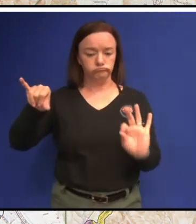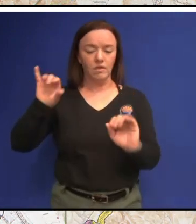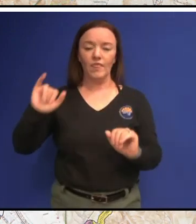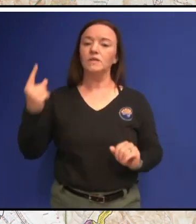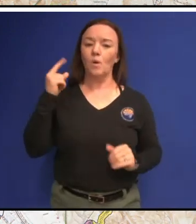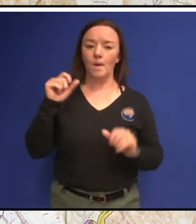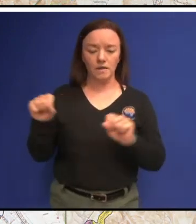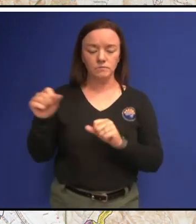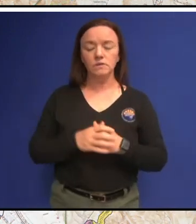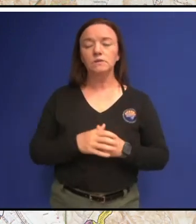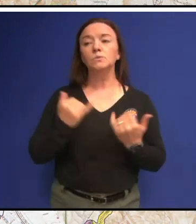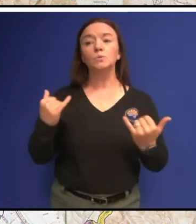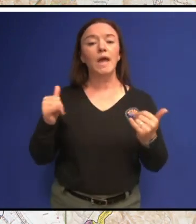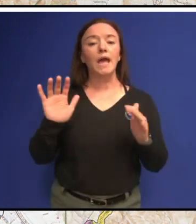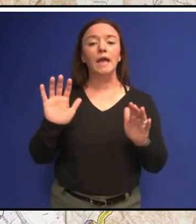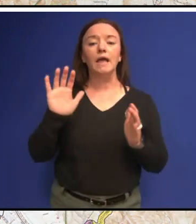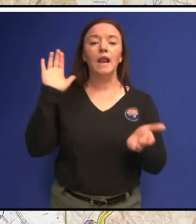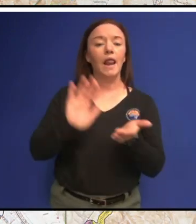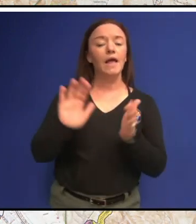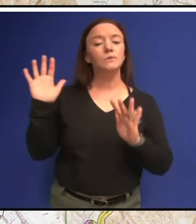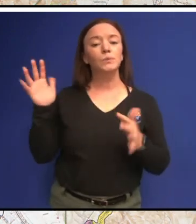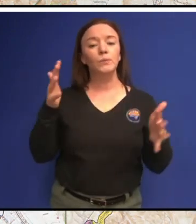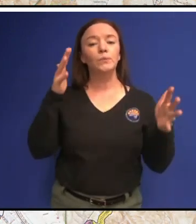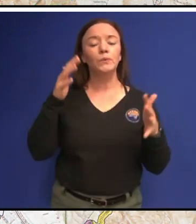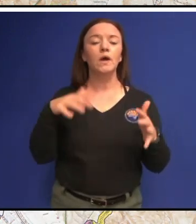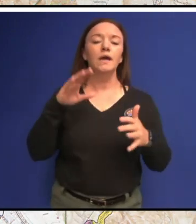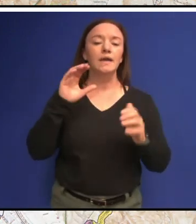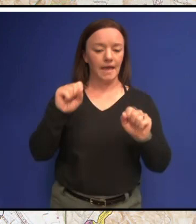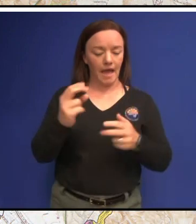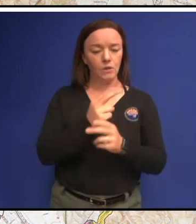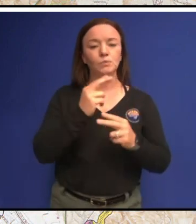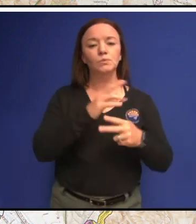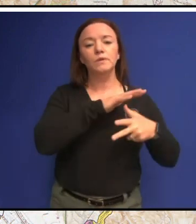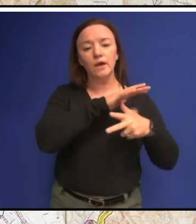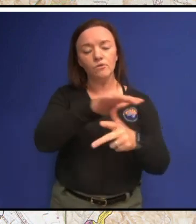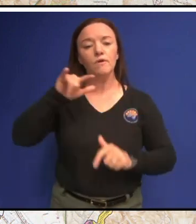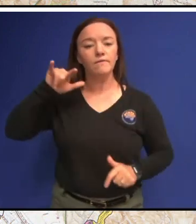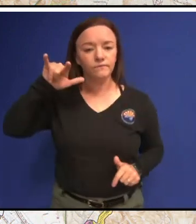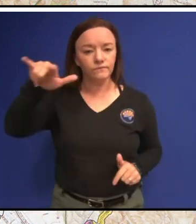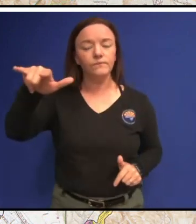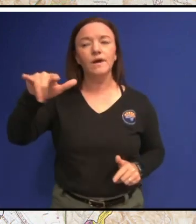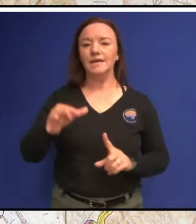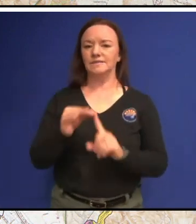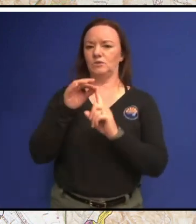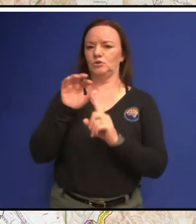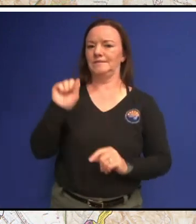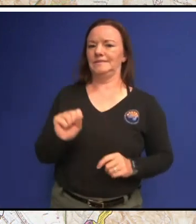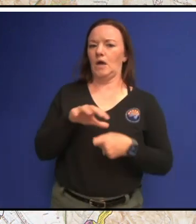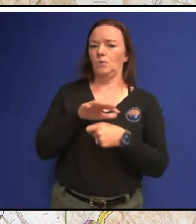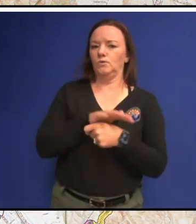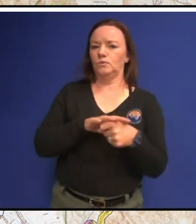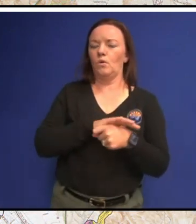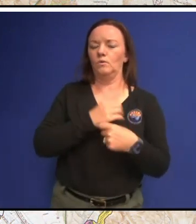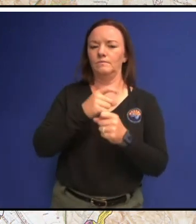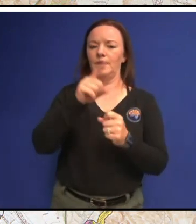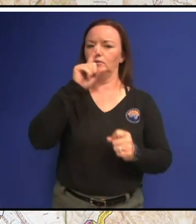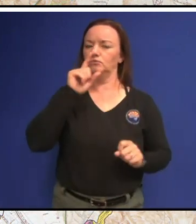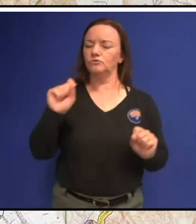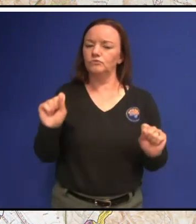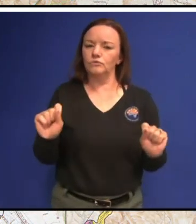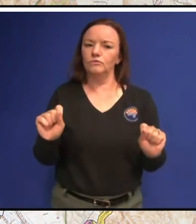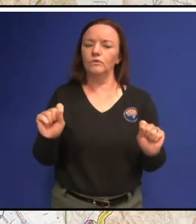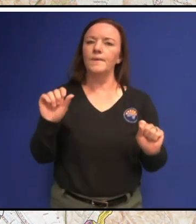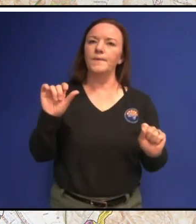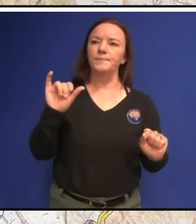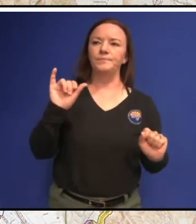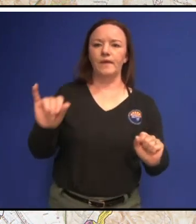winds today, we're able to use aircraft and everything else that we have at our disposal, especially the south zone, to make sure that that is